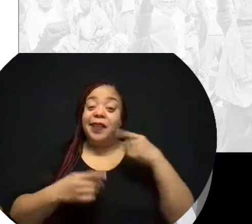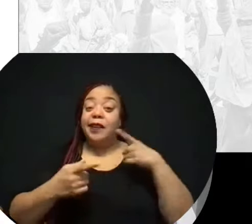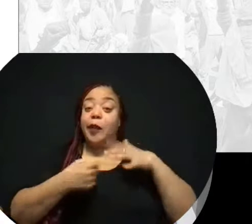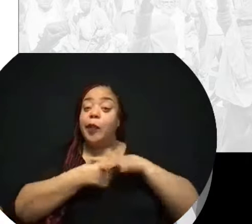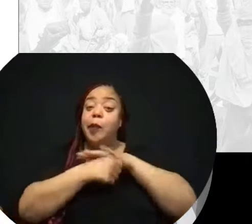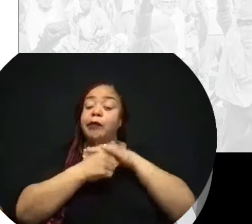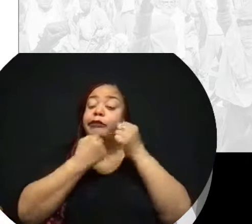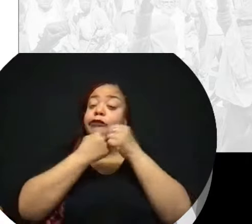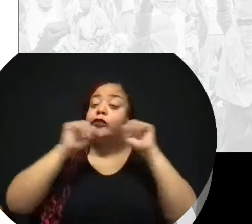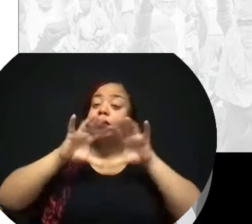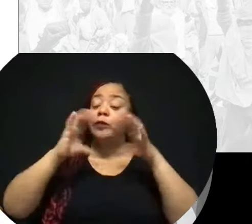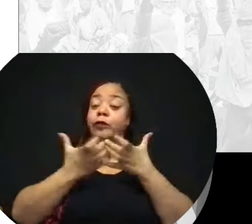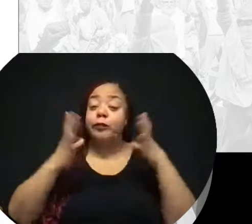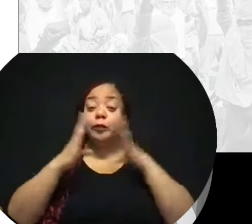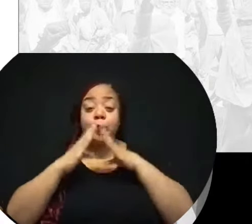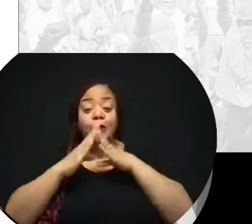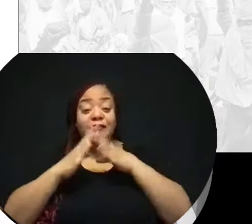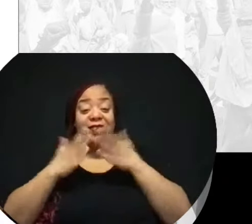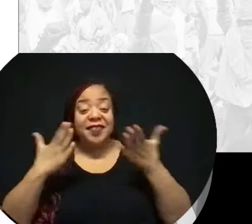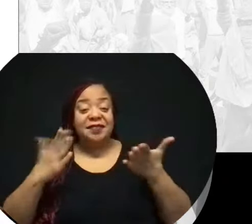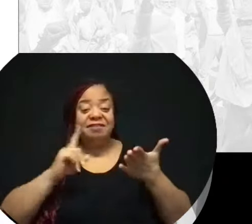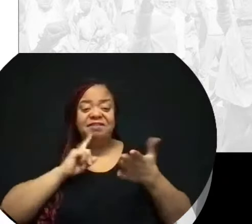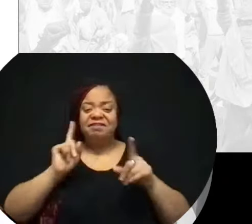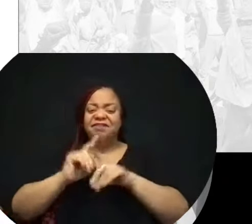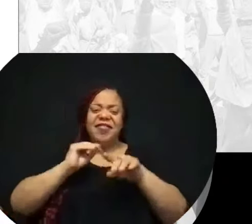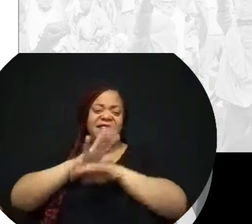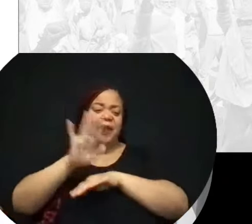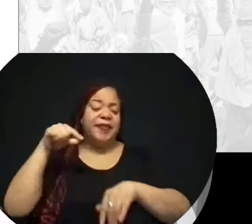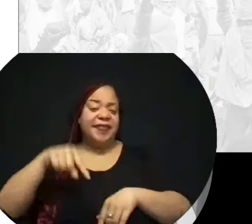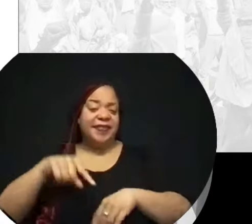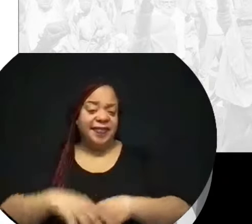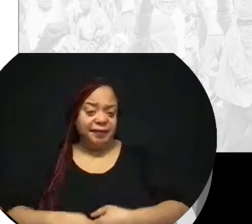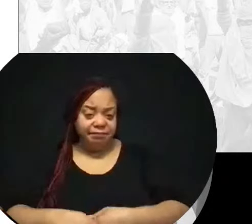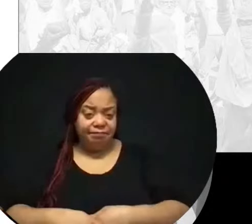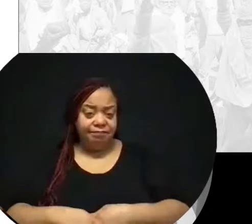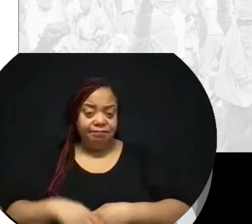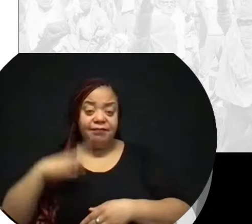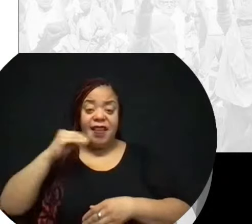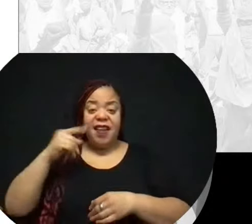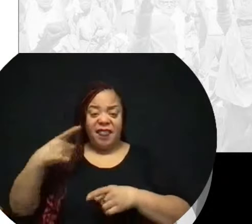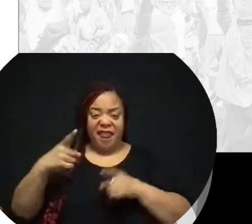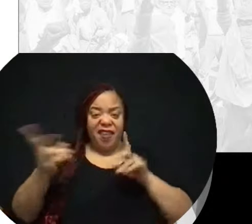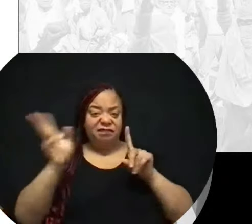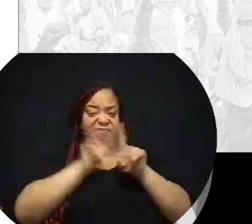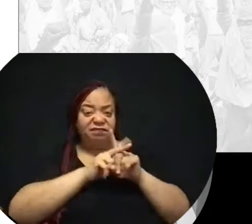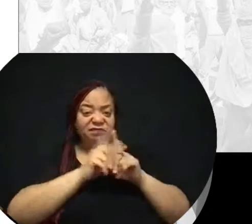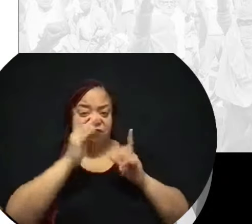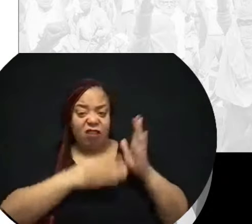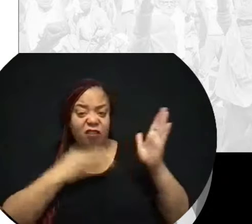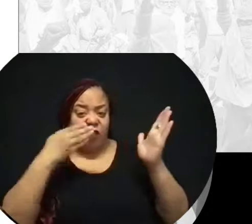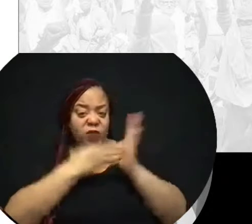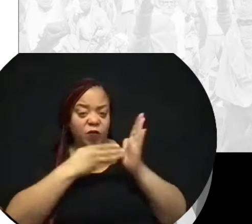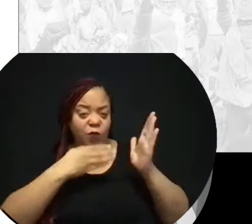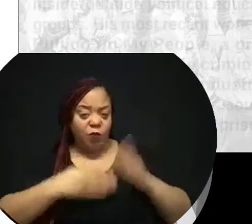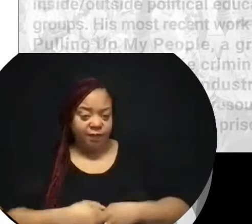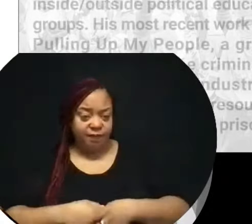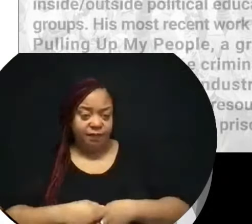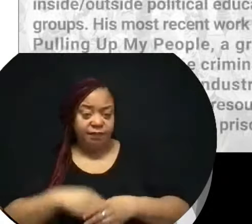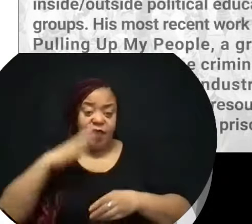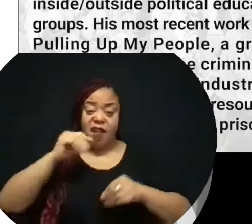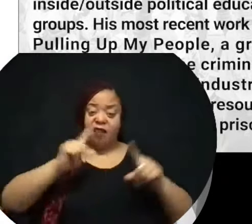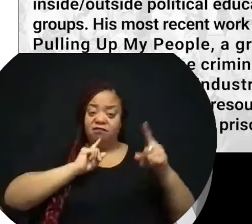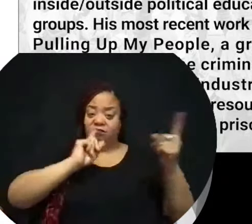me, that at first they collaborated with anti-prison organizers. But once they got some relief, once they won